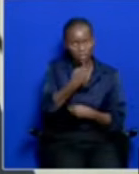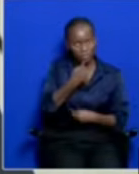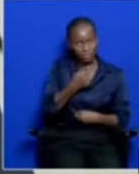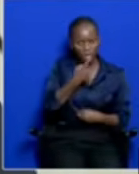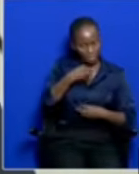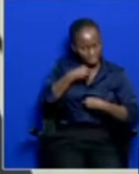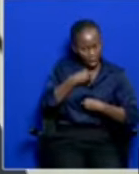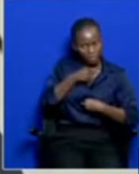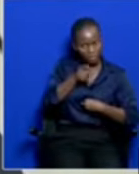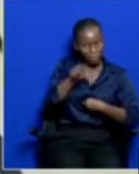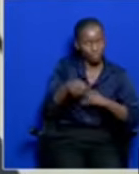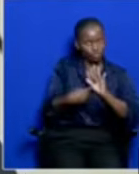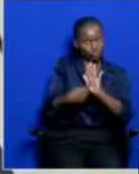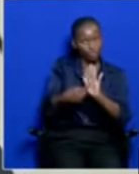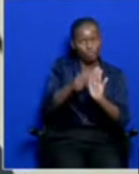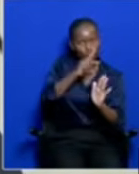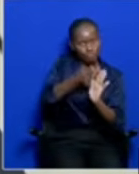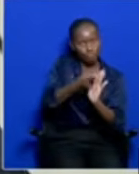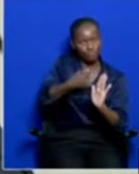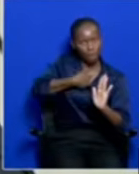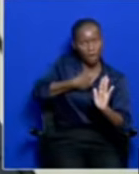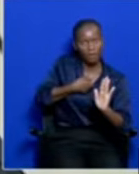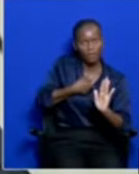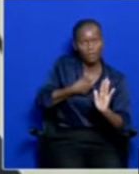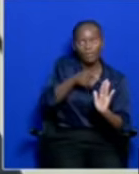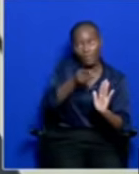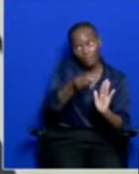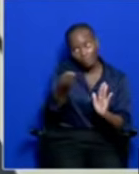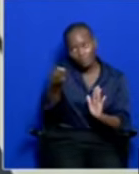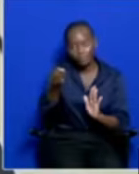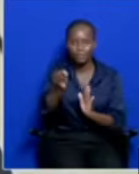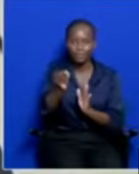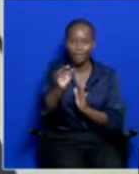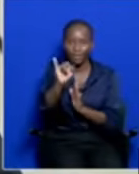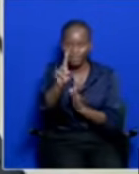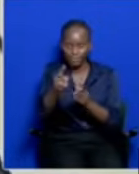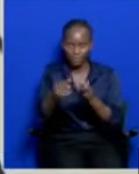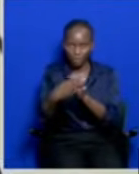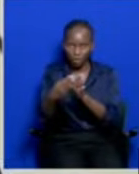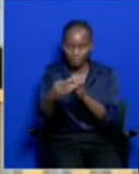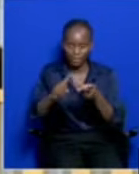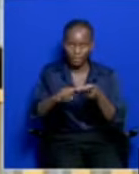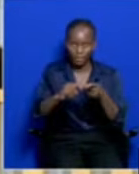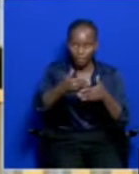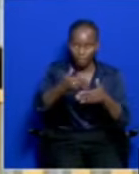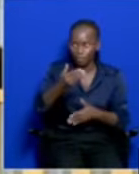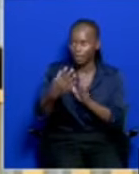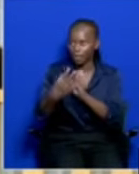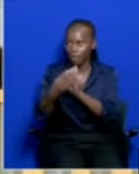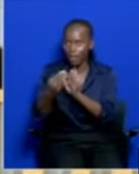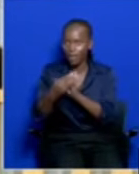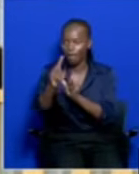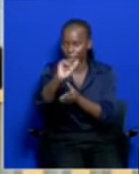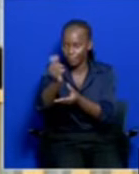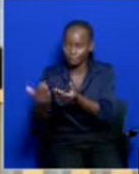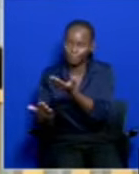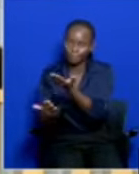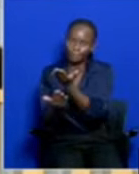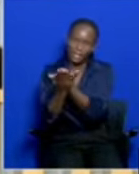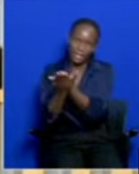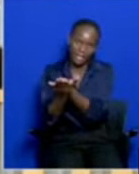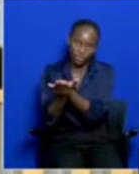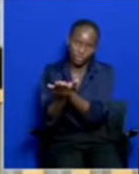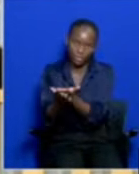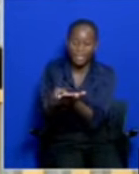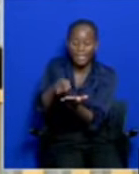my property, and then SAPS will make all those documentation and attach, and you sign that register